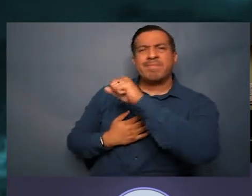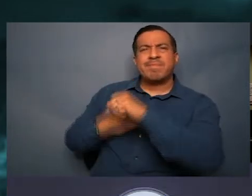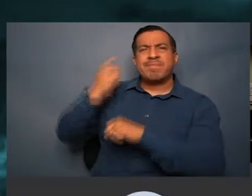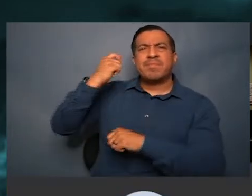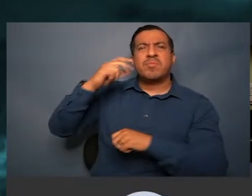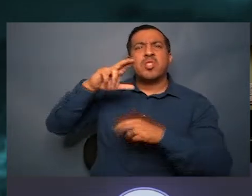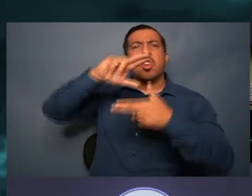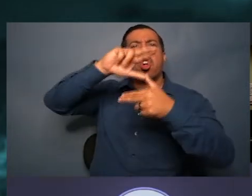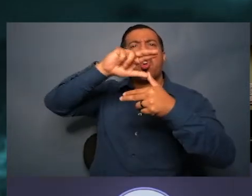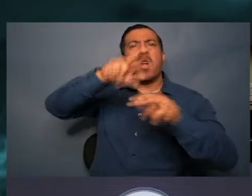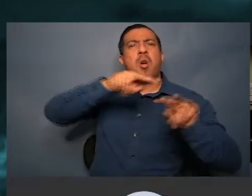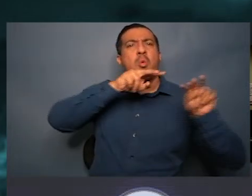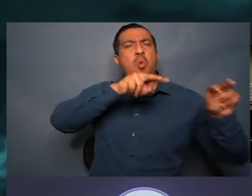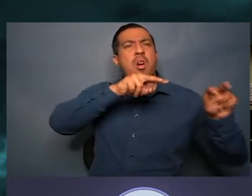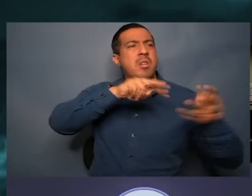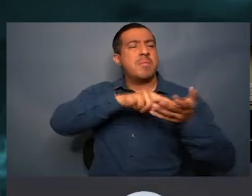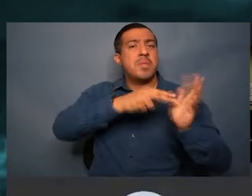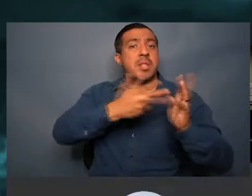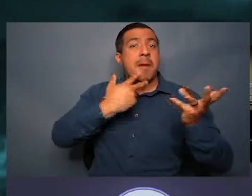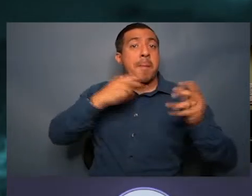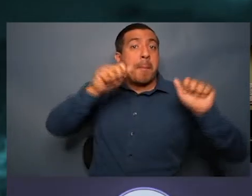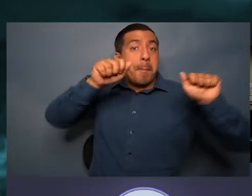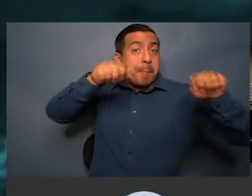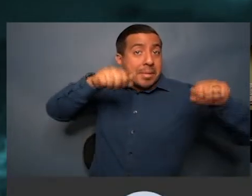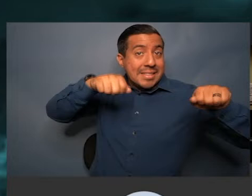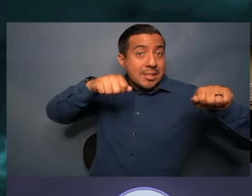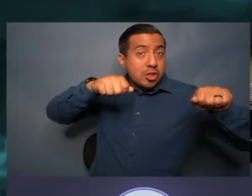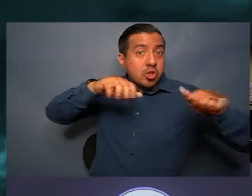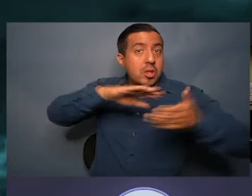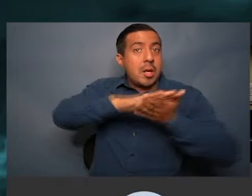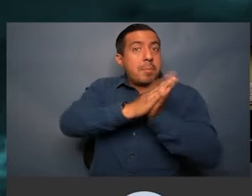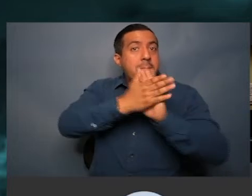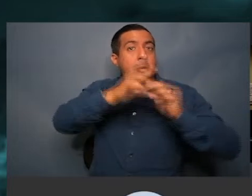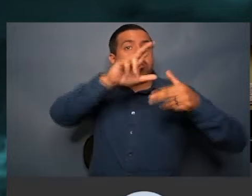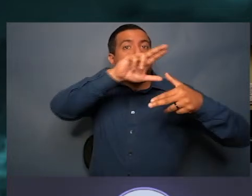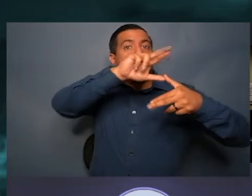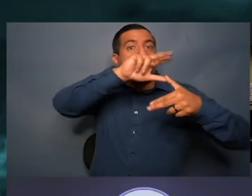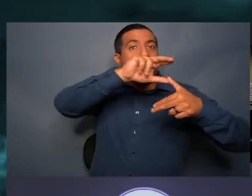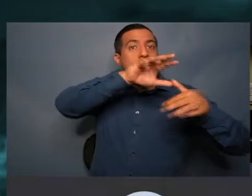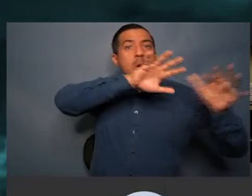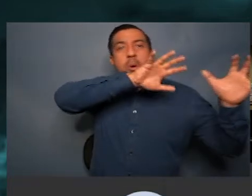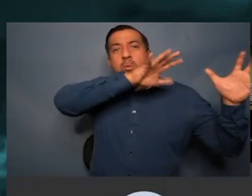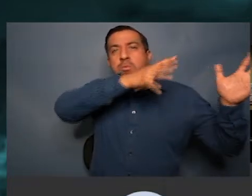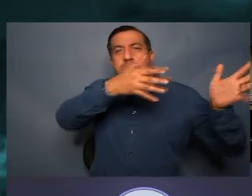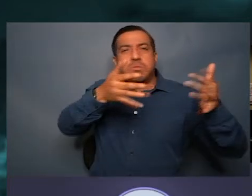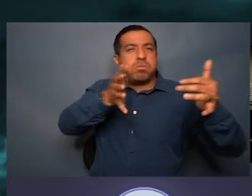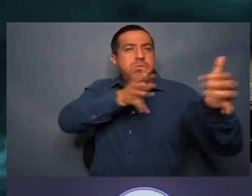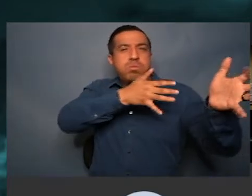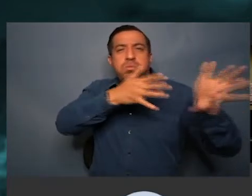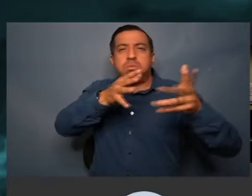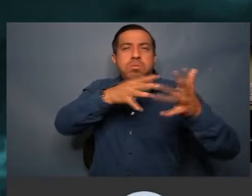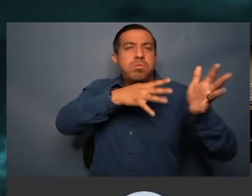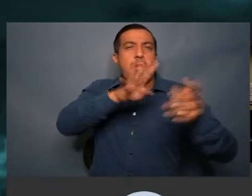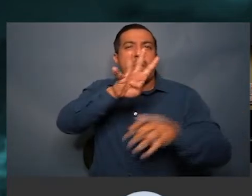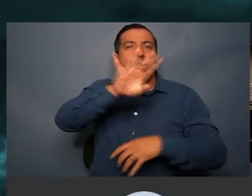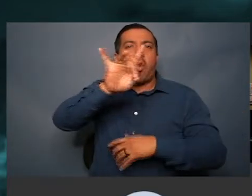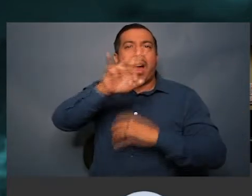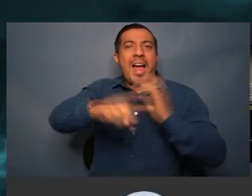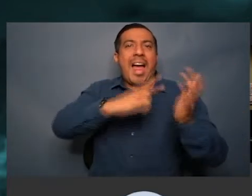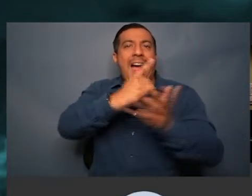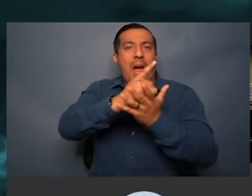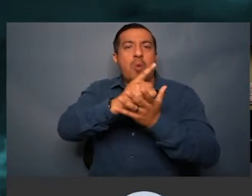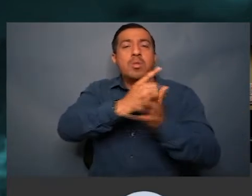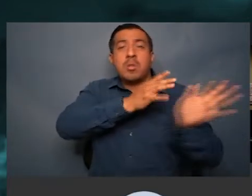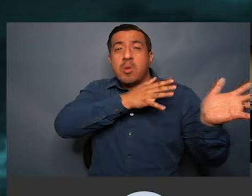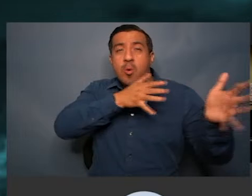hurricane watch means there's the potential for hurricane force winds within about 48 hours.